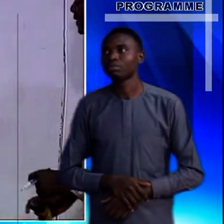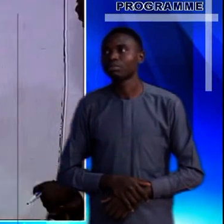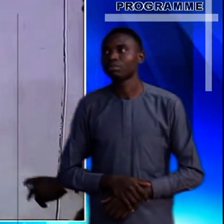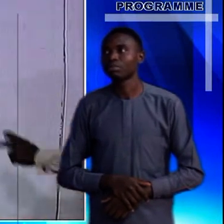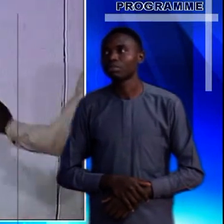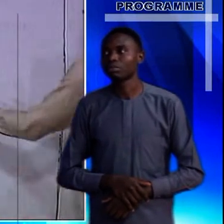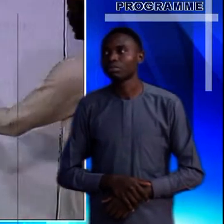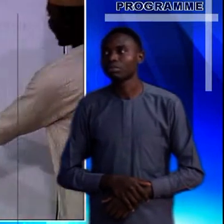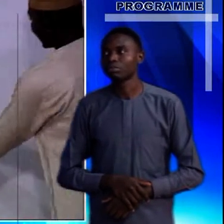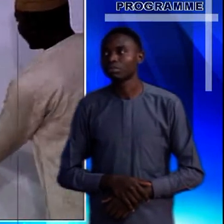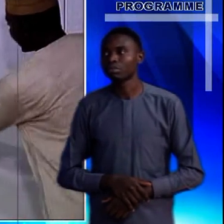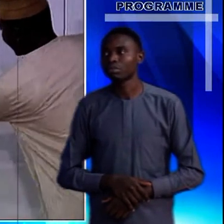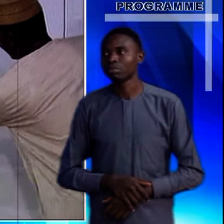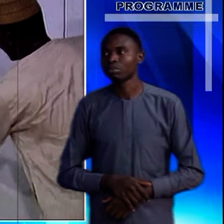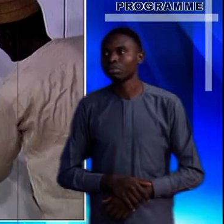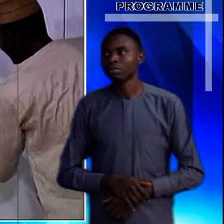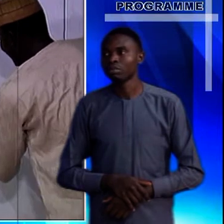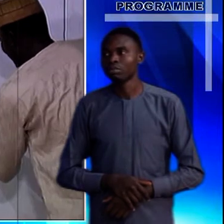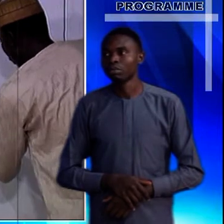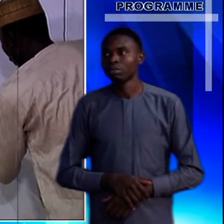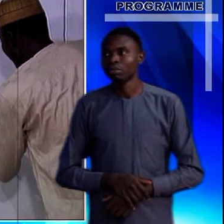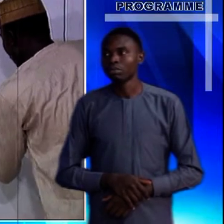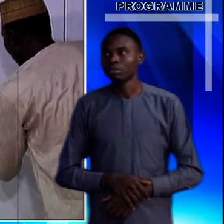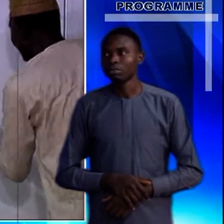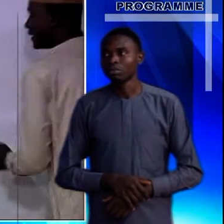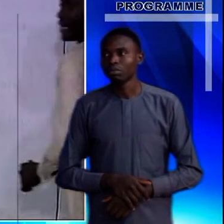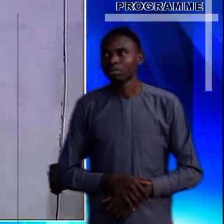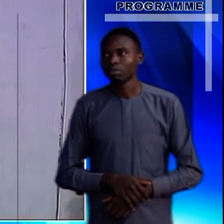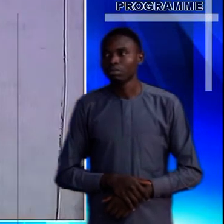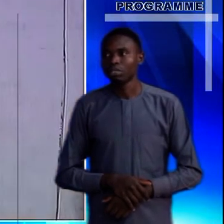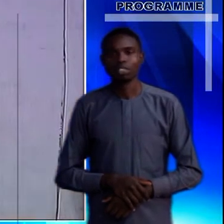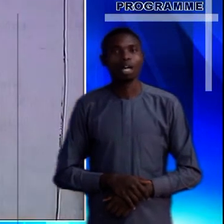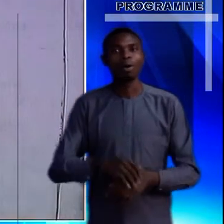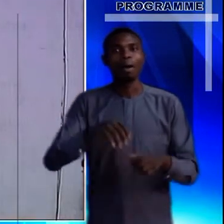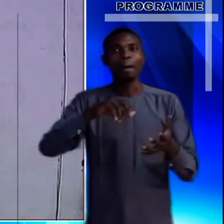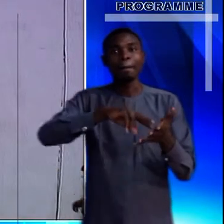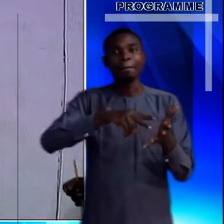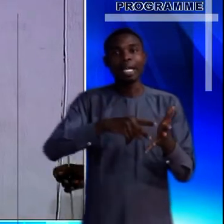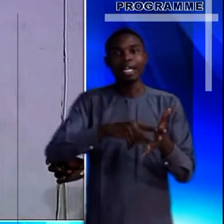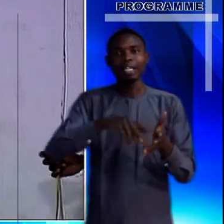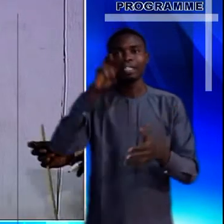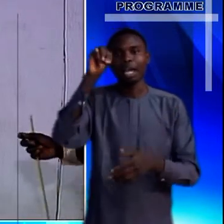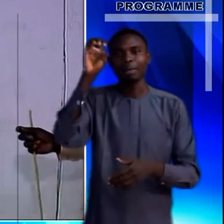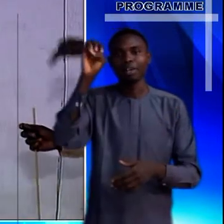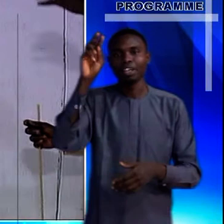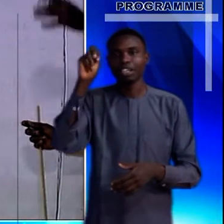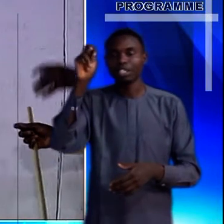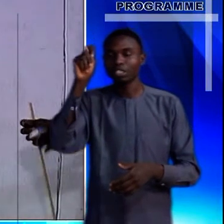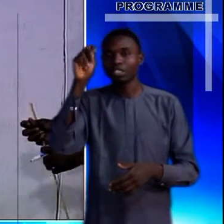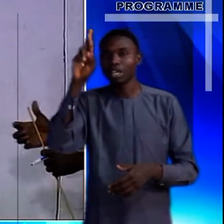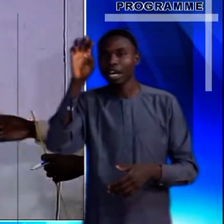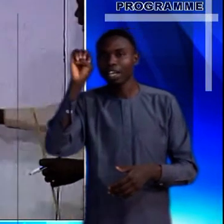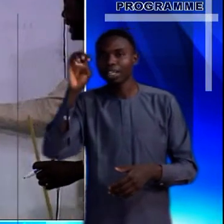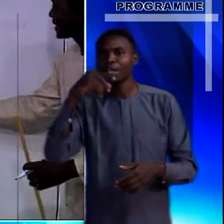has a stand. This meter means only 1 meter. And from meter, we